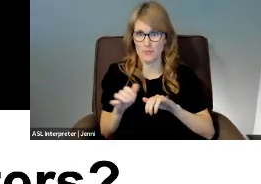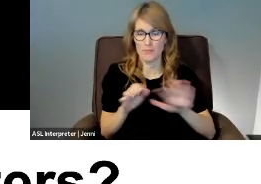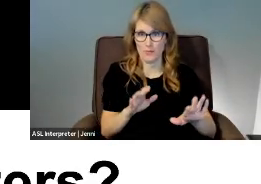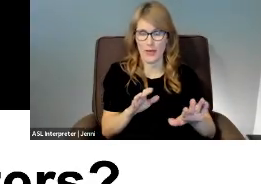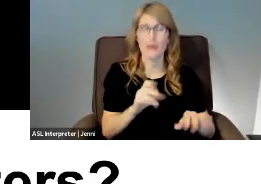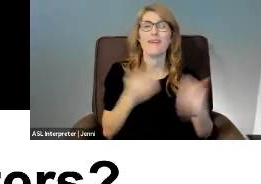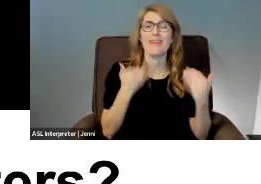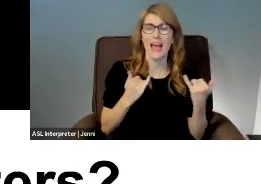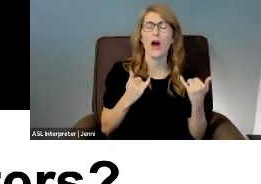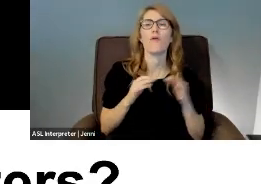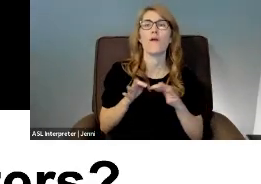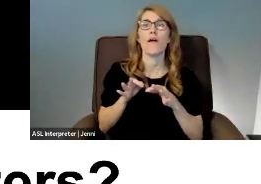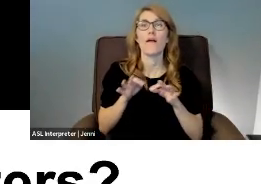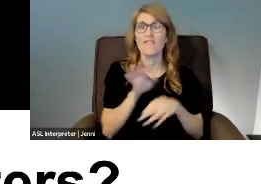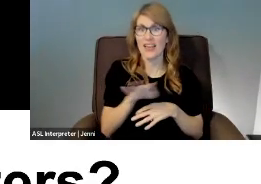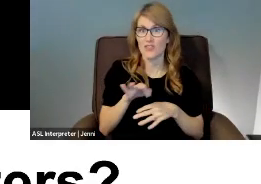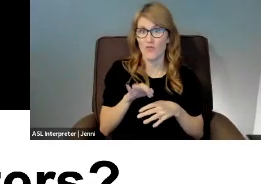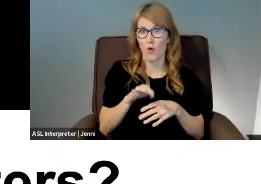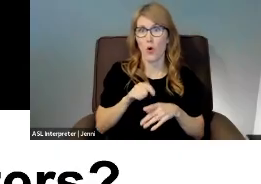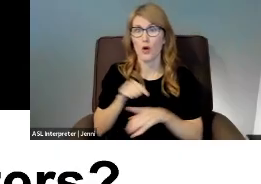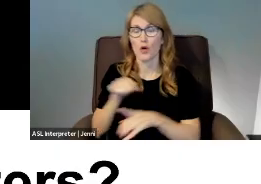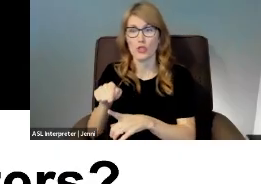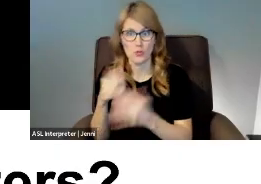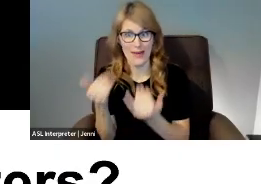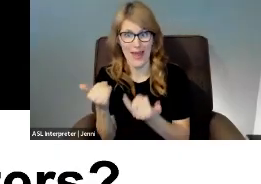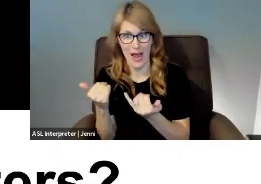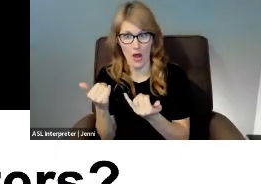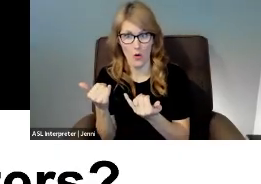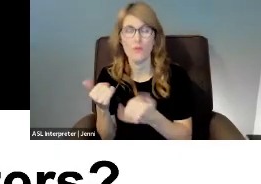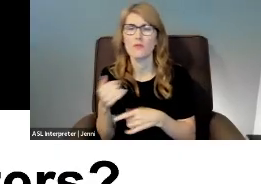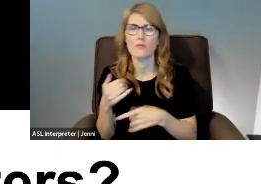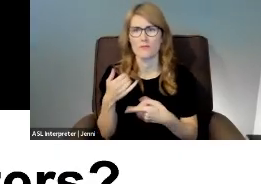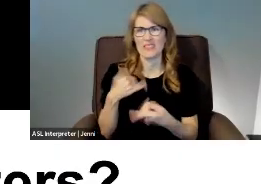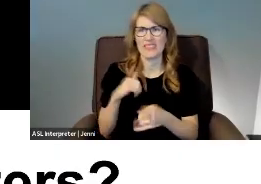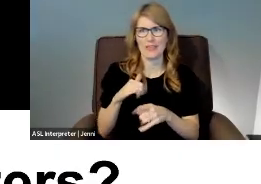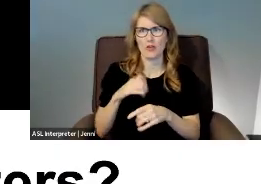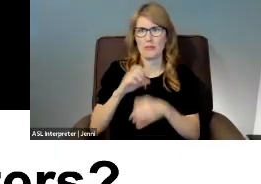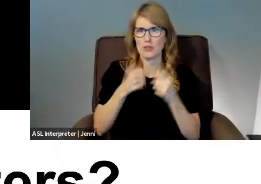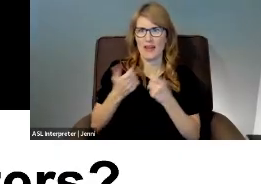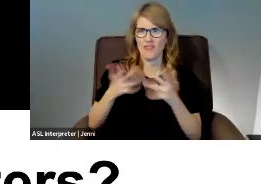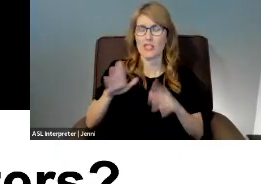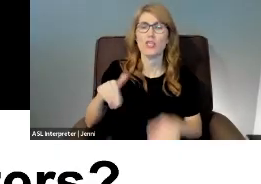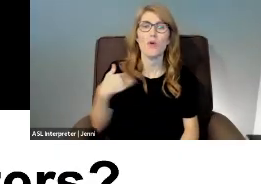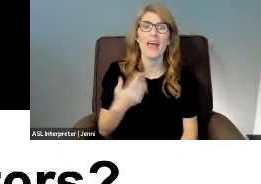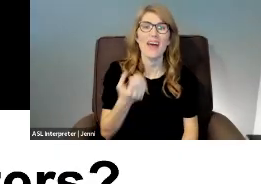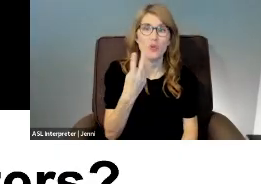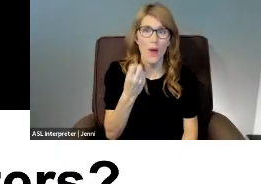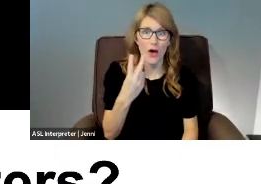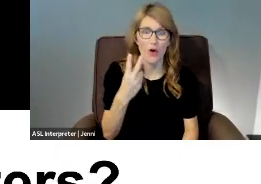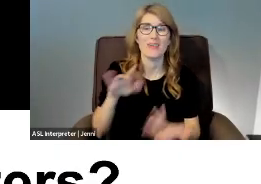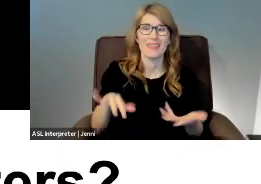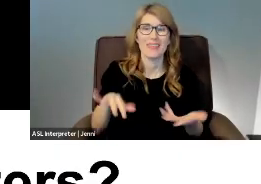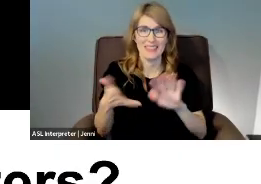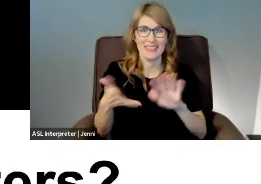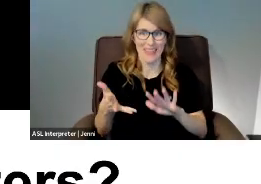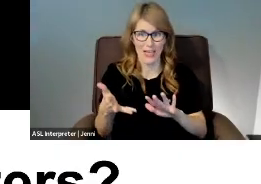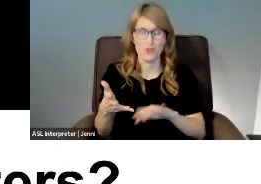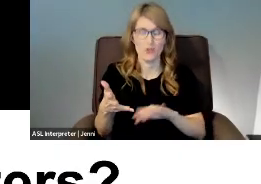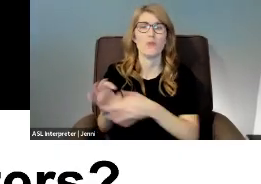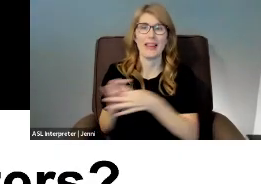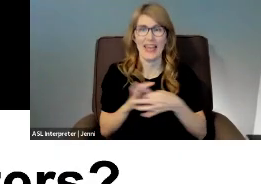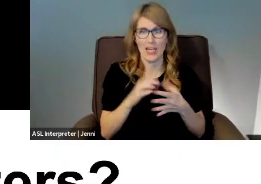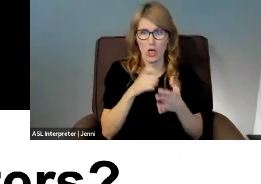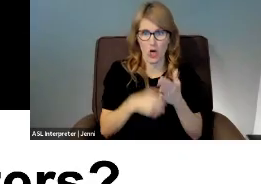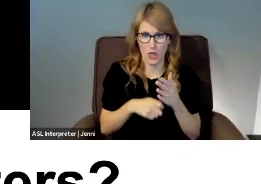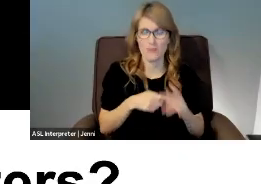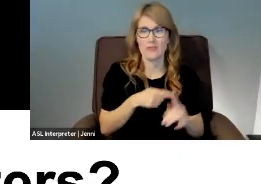current day, and the year's not over. We've had $12 billion disaster-related costs through July, and not including the July 4th